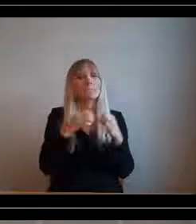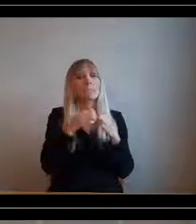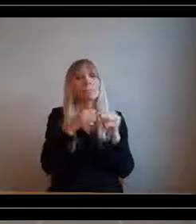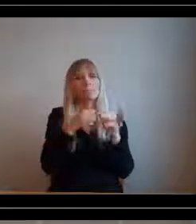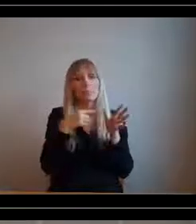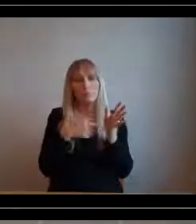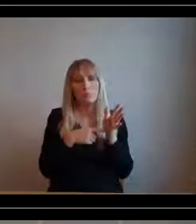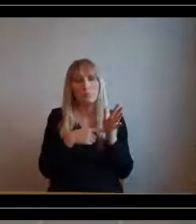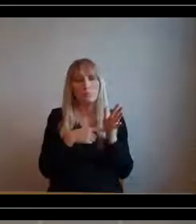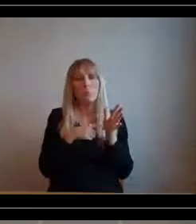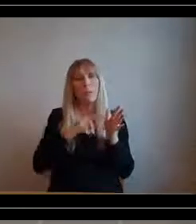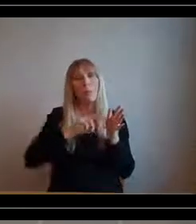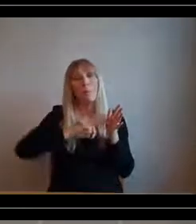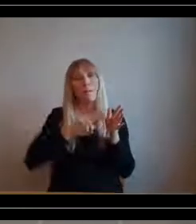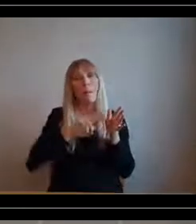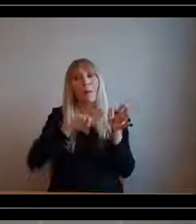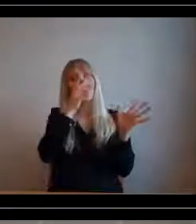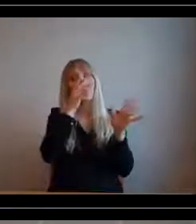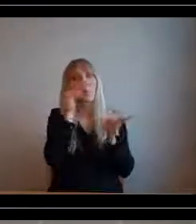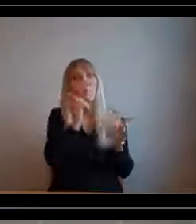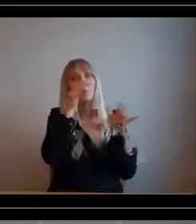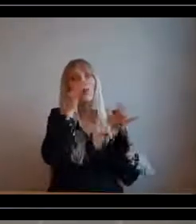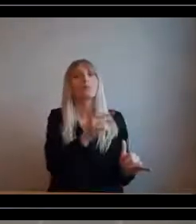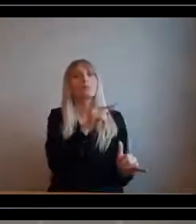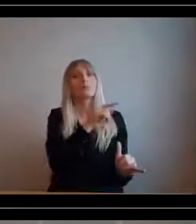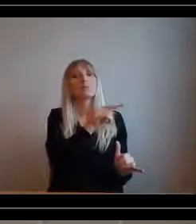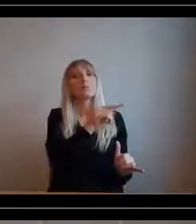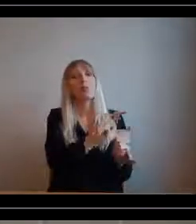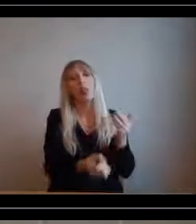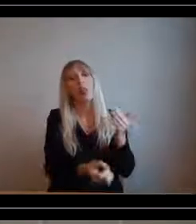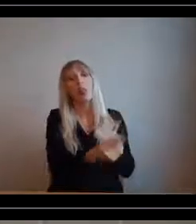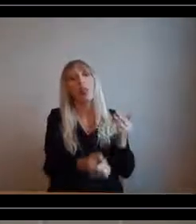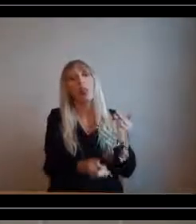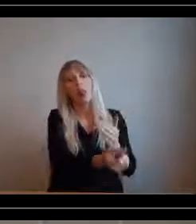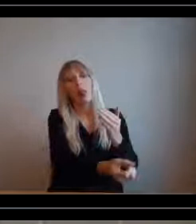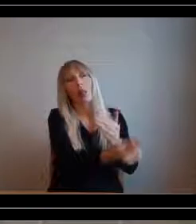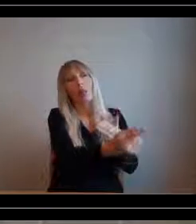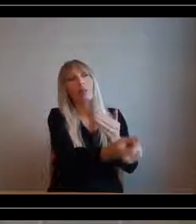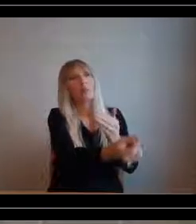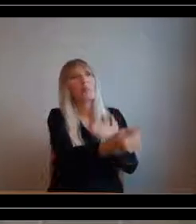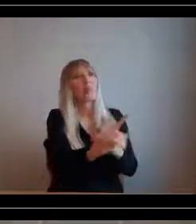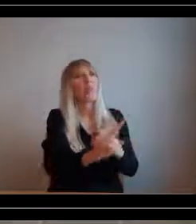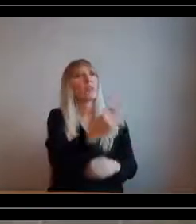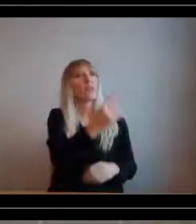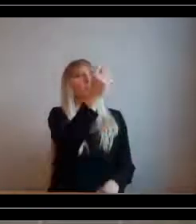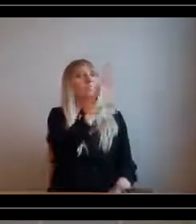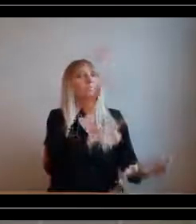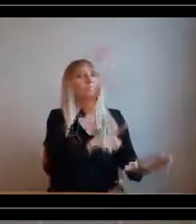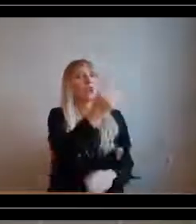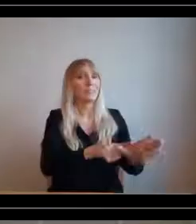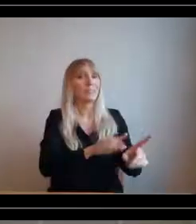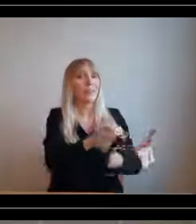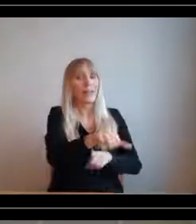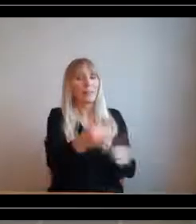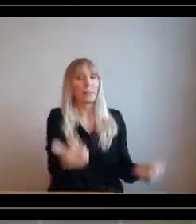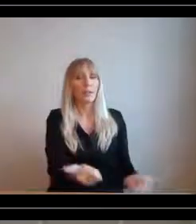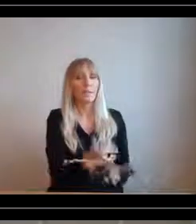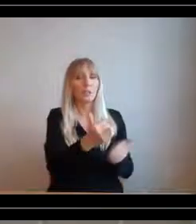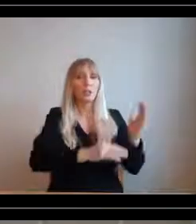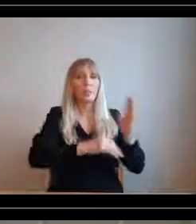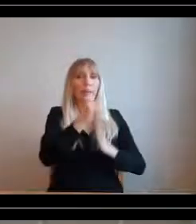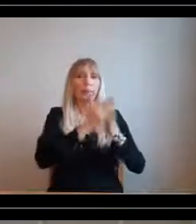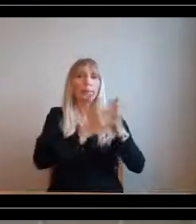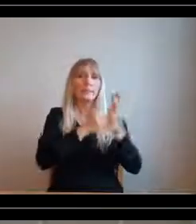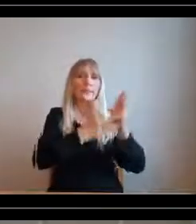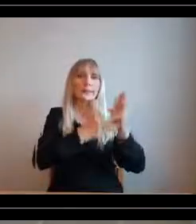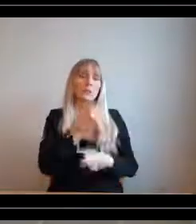monitor at various intervals for something like the first 10 years post-construction.